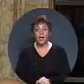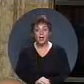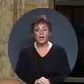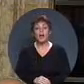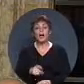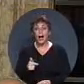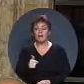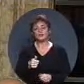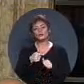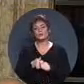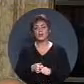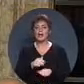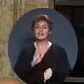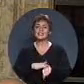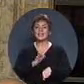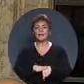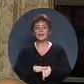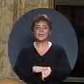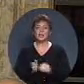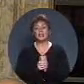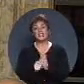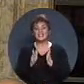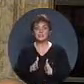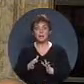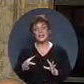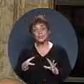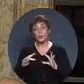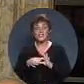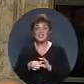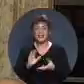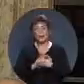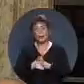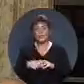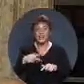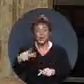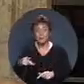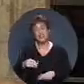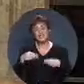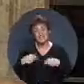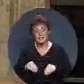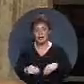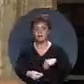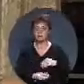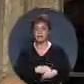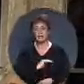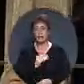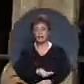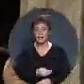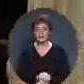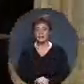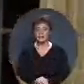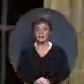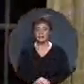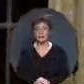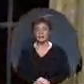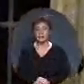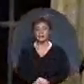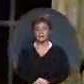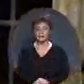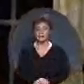down the line if he bases himself on the opinions of scientists who are tied to companies